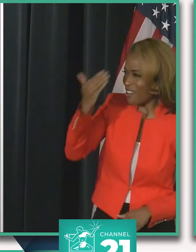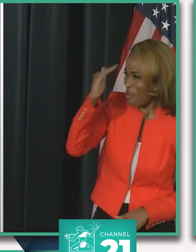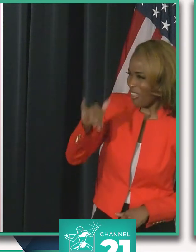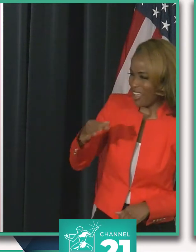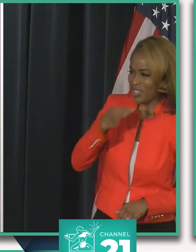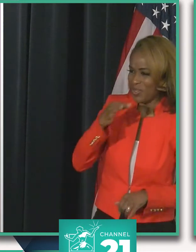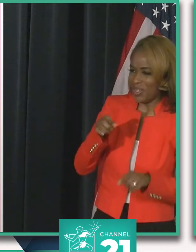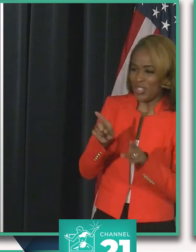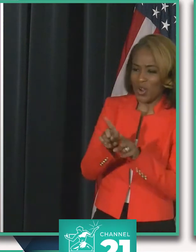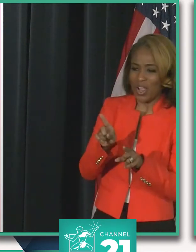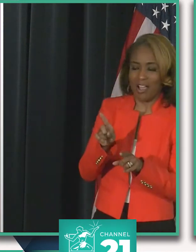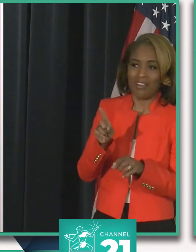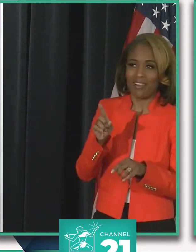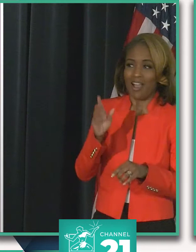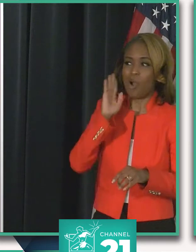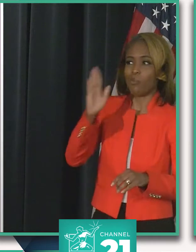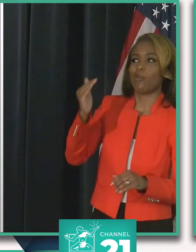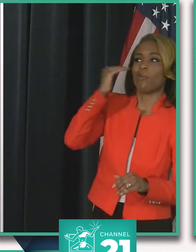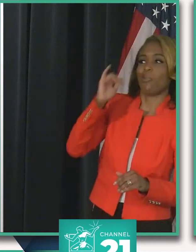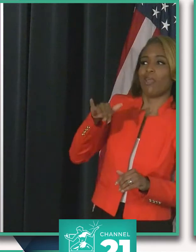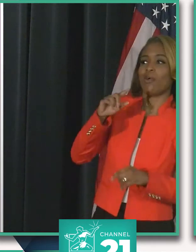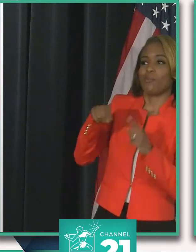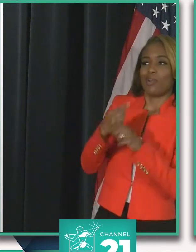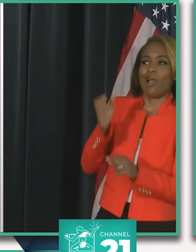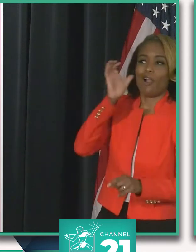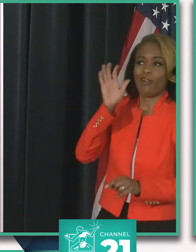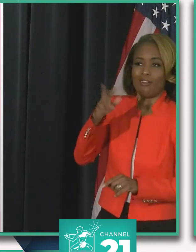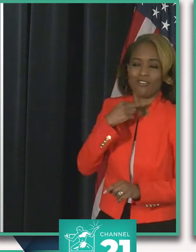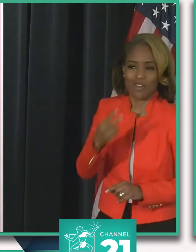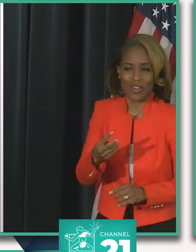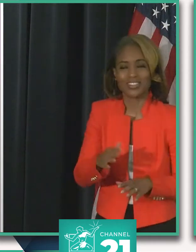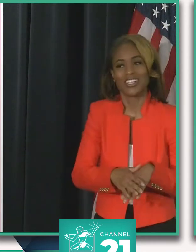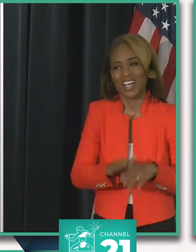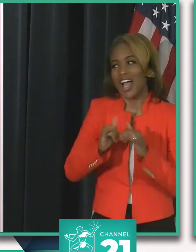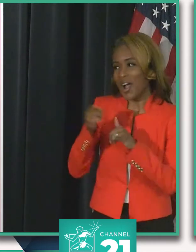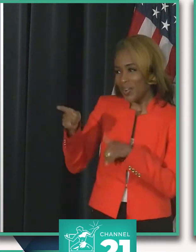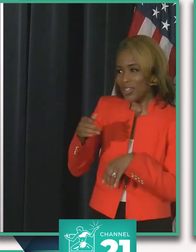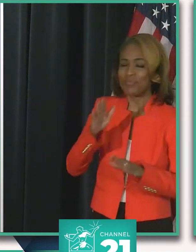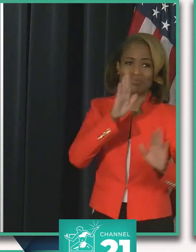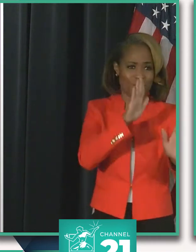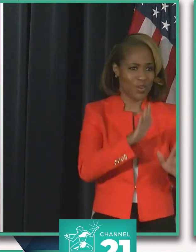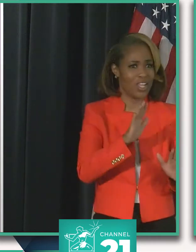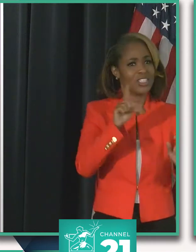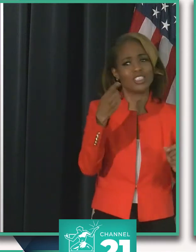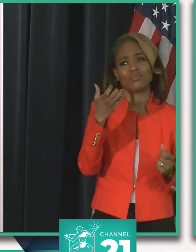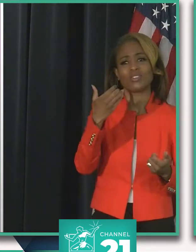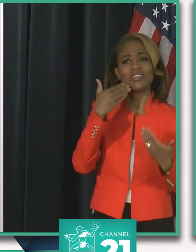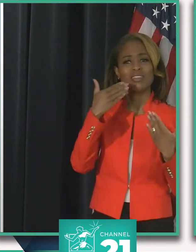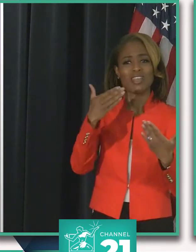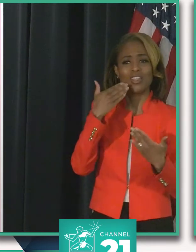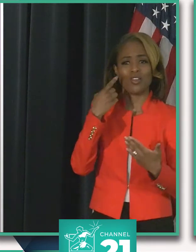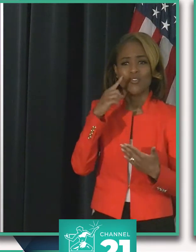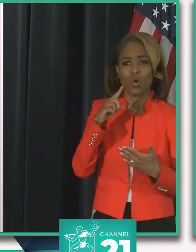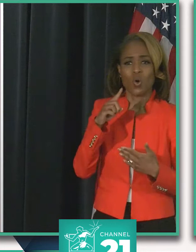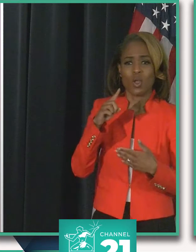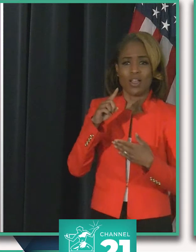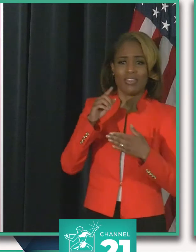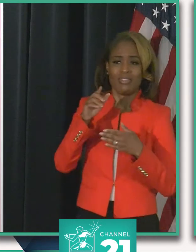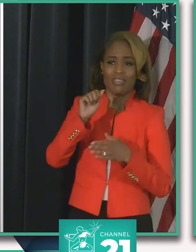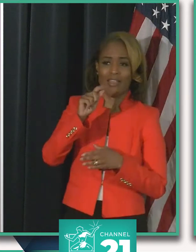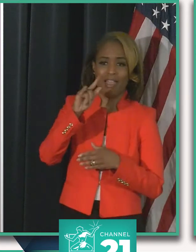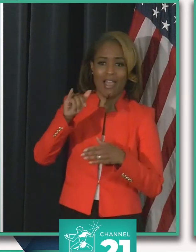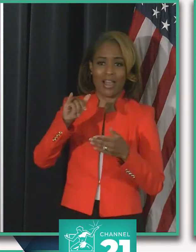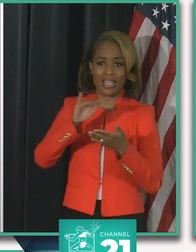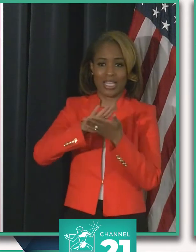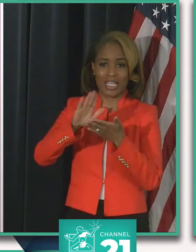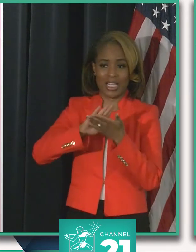I heard your voice. All right. How are you tonight, Marilyn? I'm great. I just want to say thank you for the Alley Cleanup campaign and to